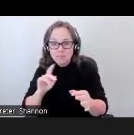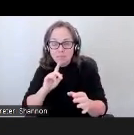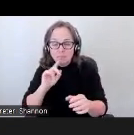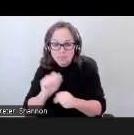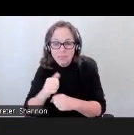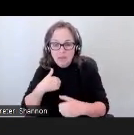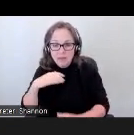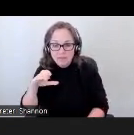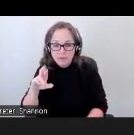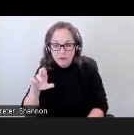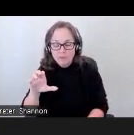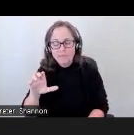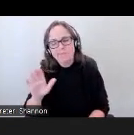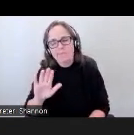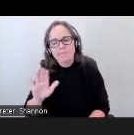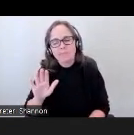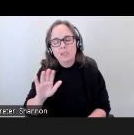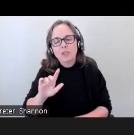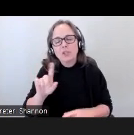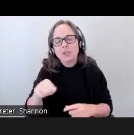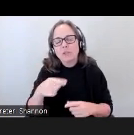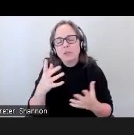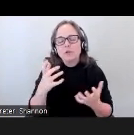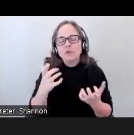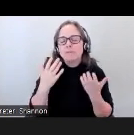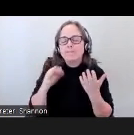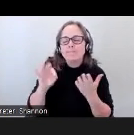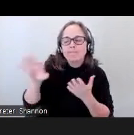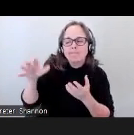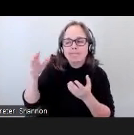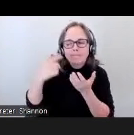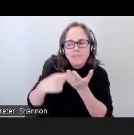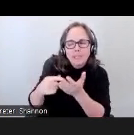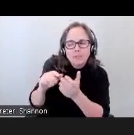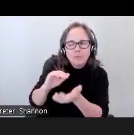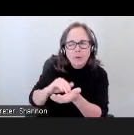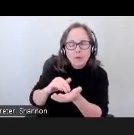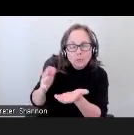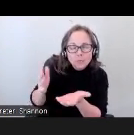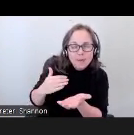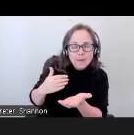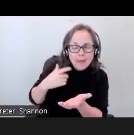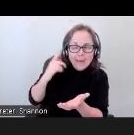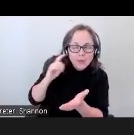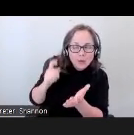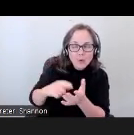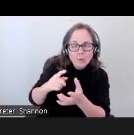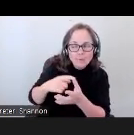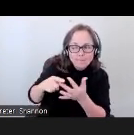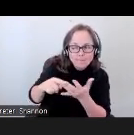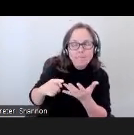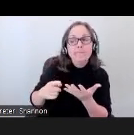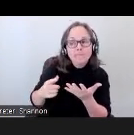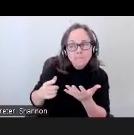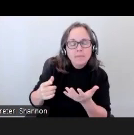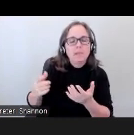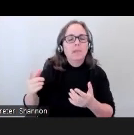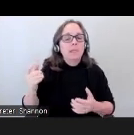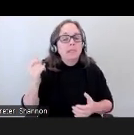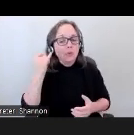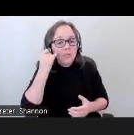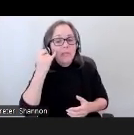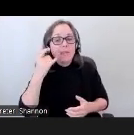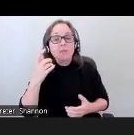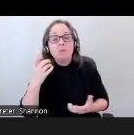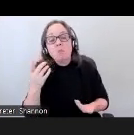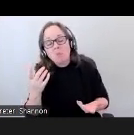you that you have colorectal cancer. It's just something that you may want to talk to your primary care physician when you go see them, so that if you do